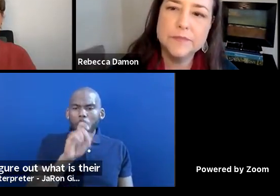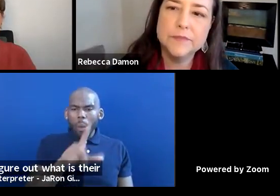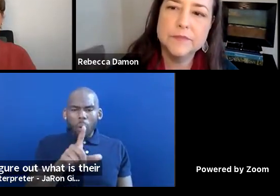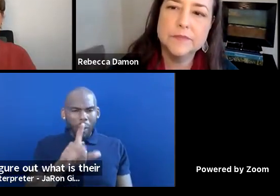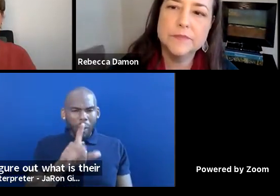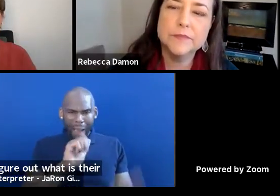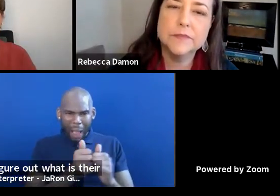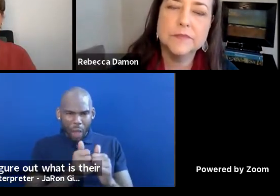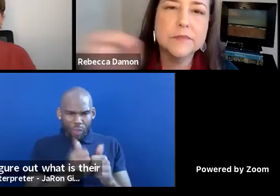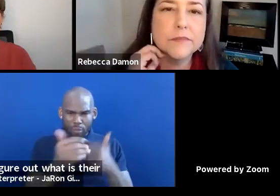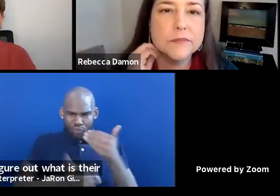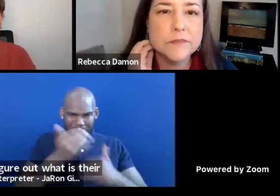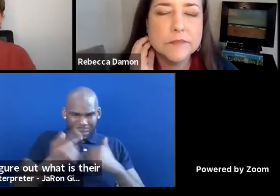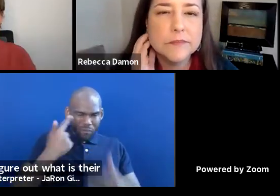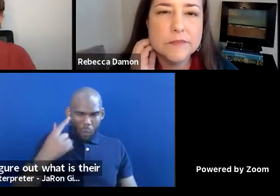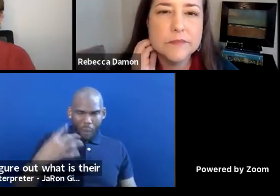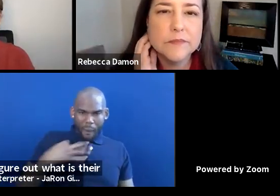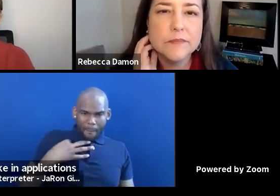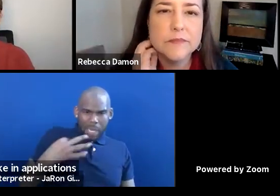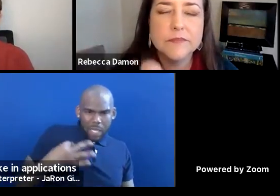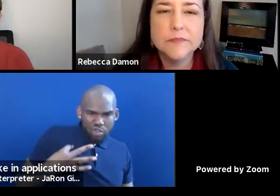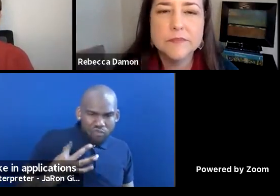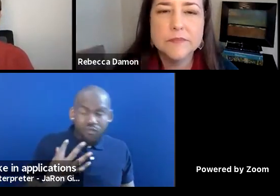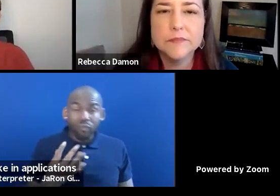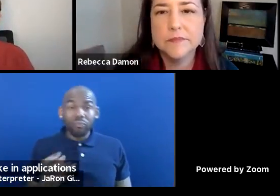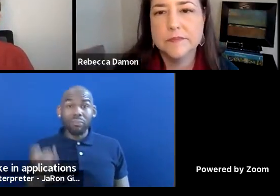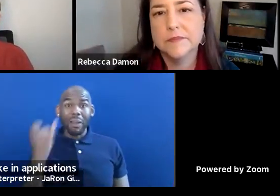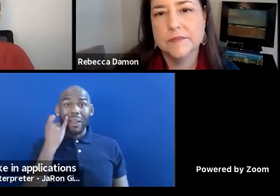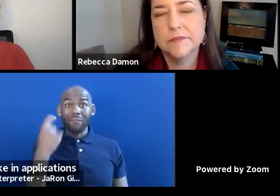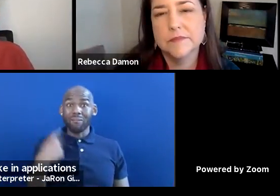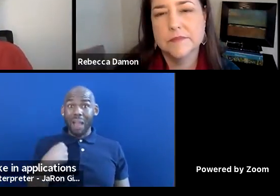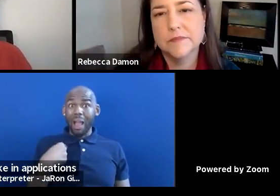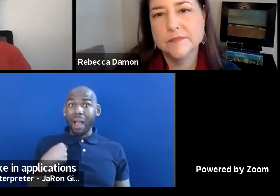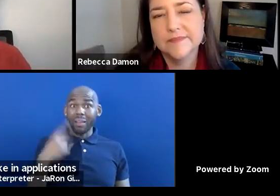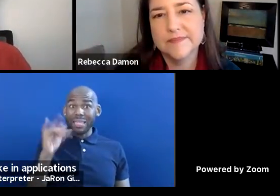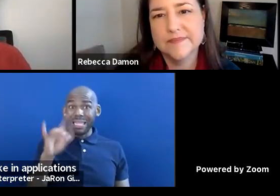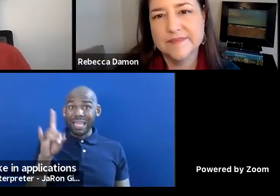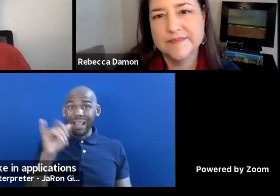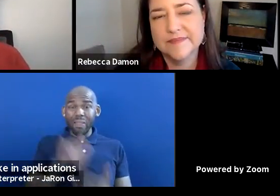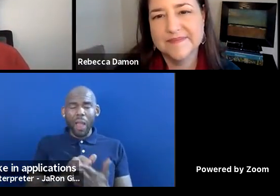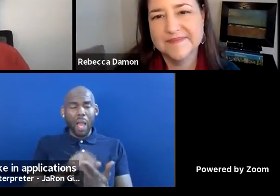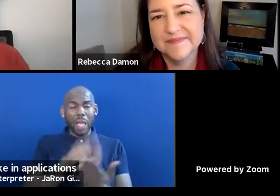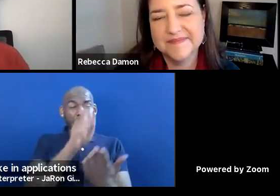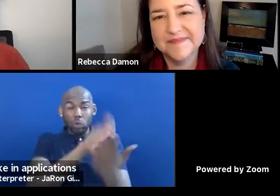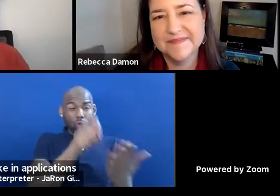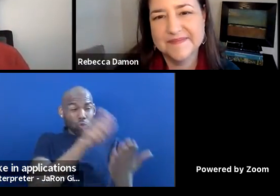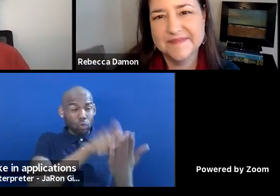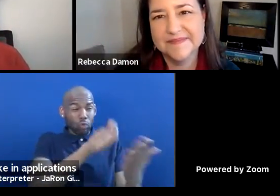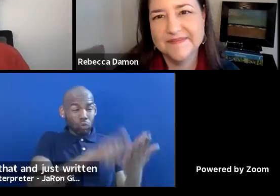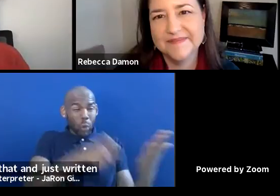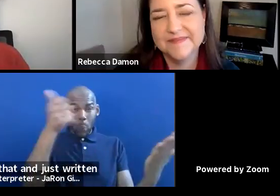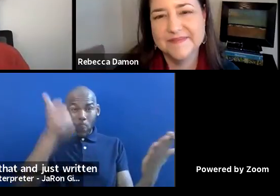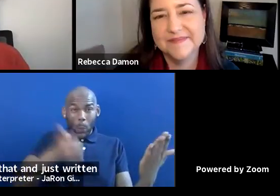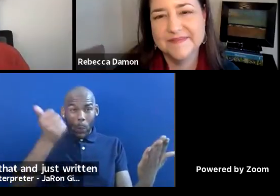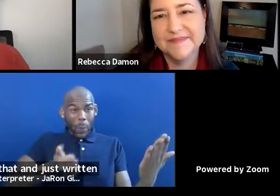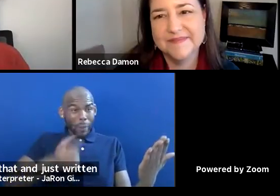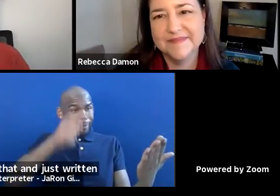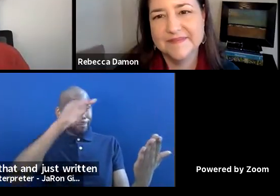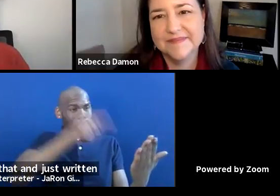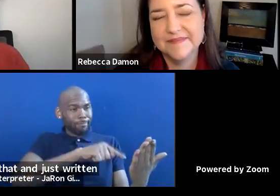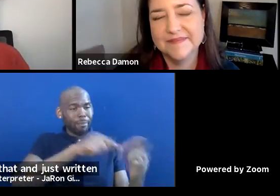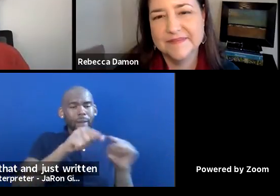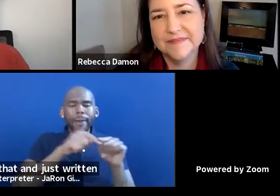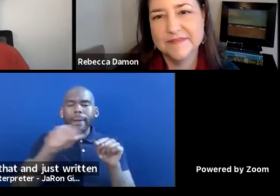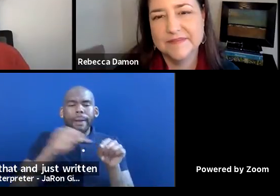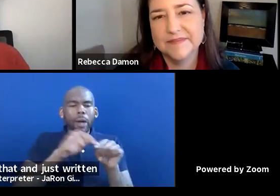take in applications? Because I think if I had done that and just written out which stations are within 100 miles